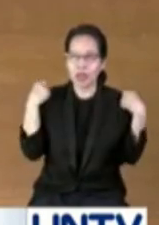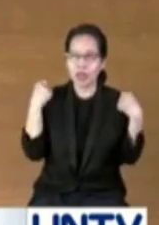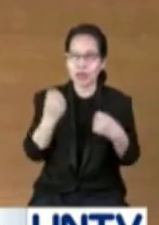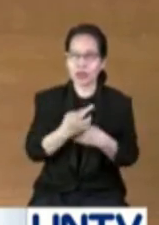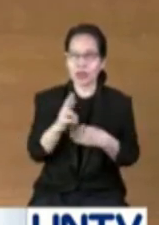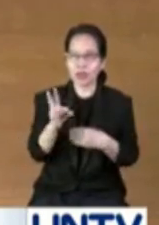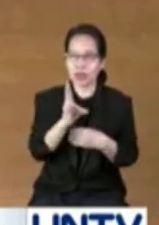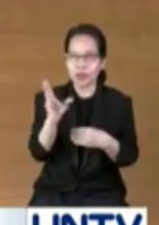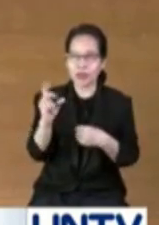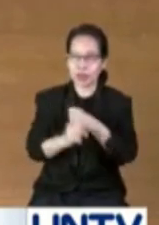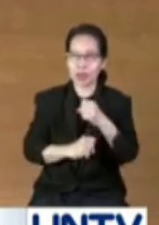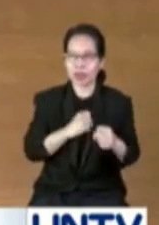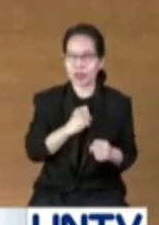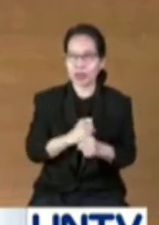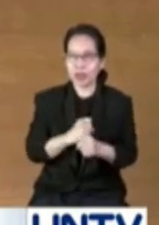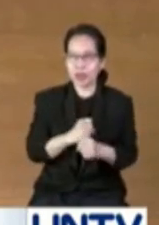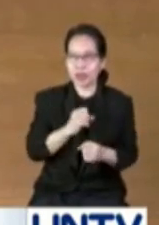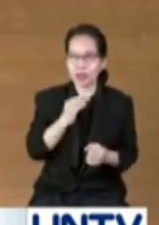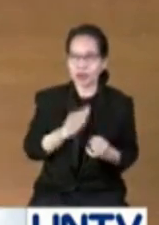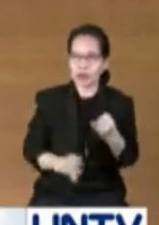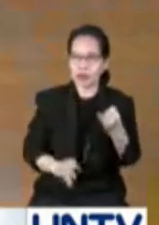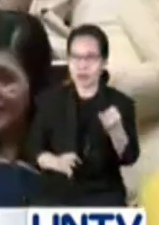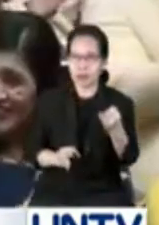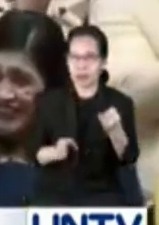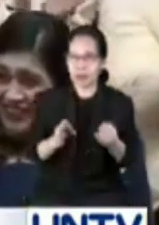years, finally been resolved.